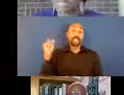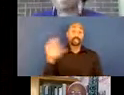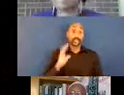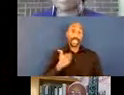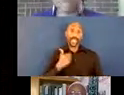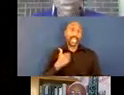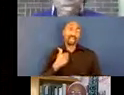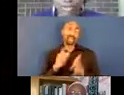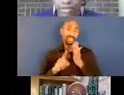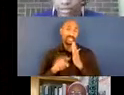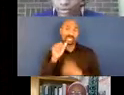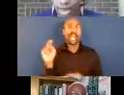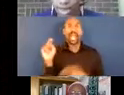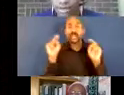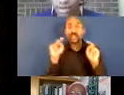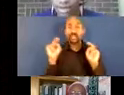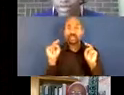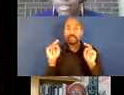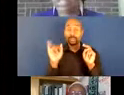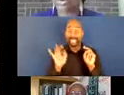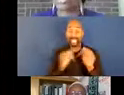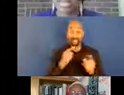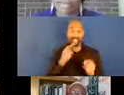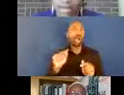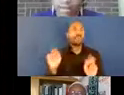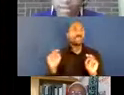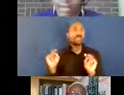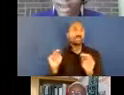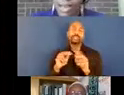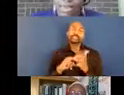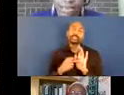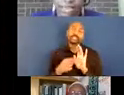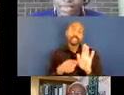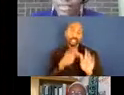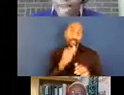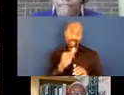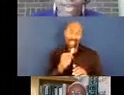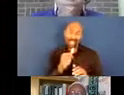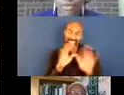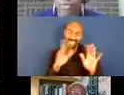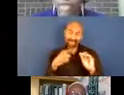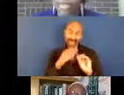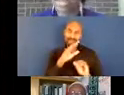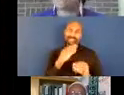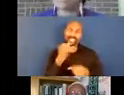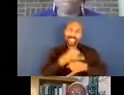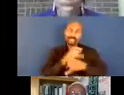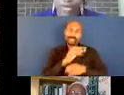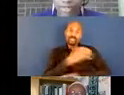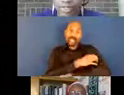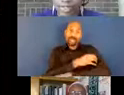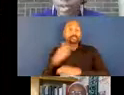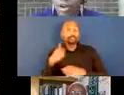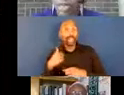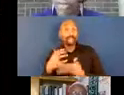one's ignorance regarding institutional power. Since earning my doctorate, I am in a position to advocate for the rights of Garifuna